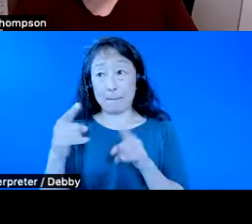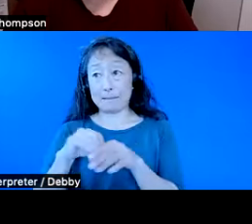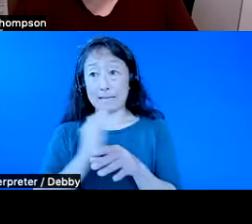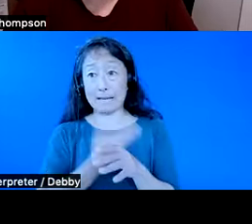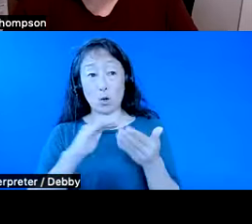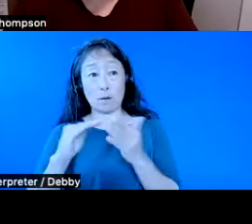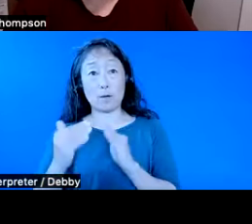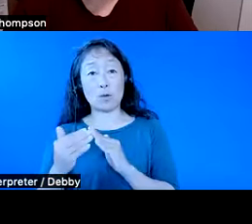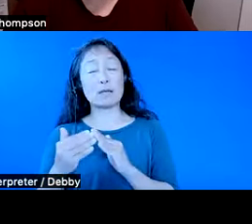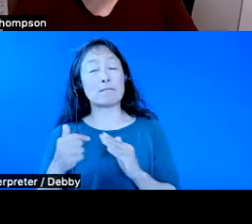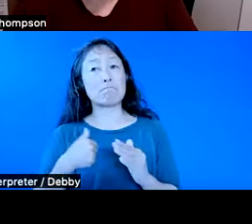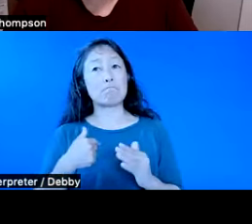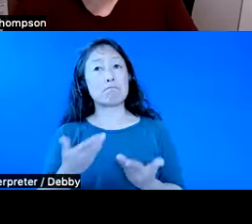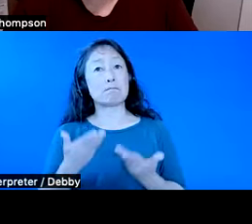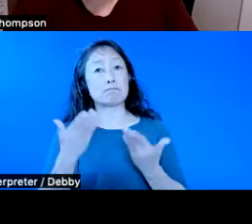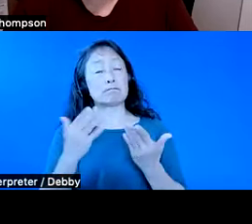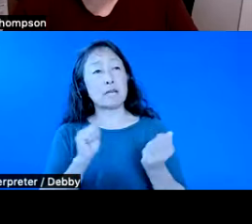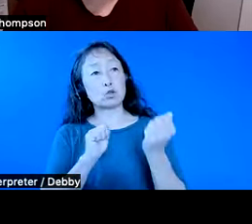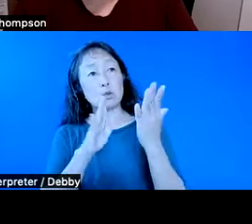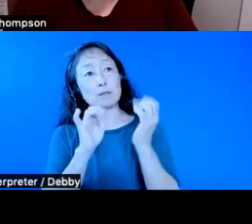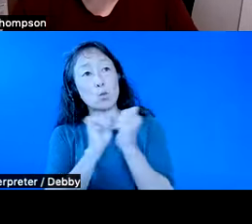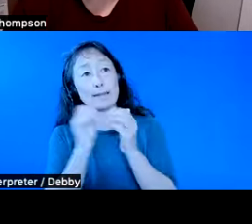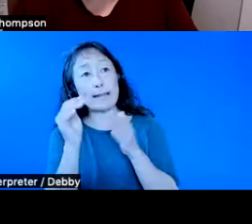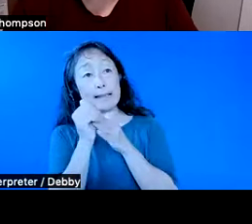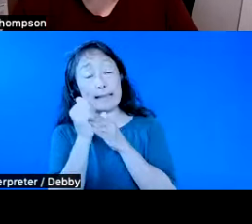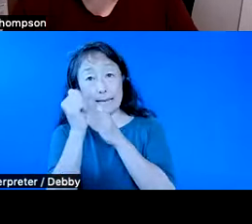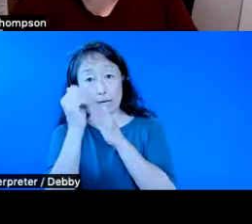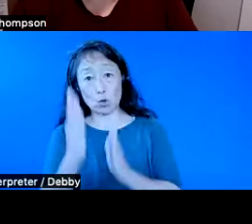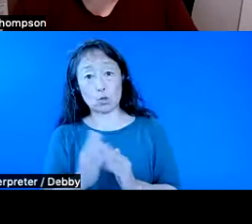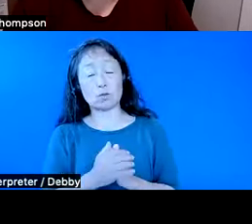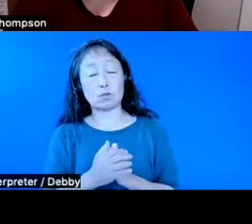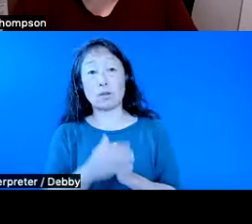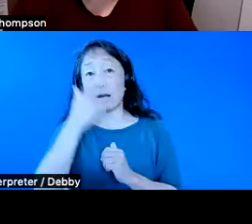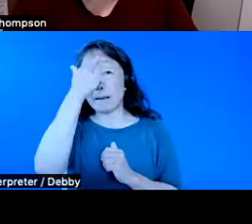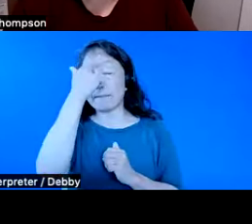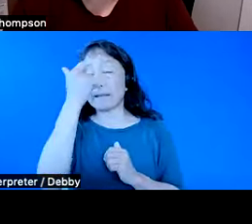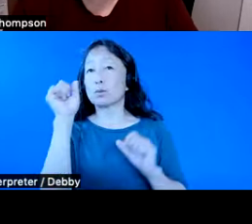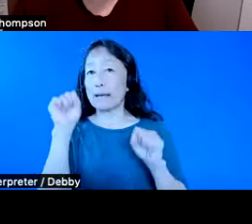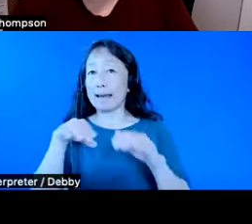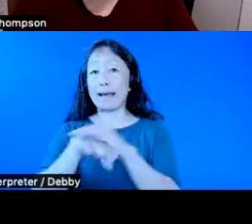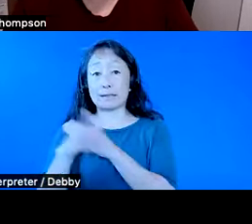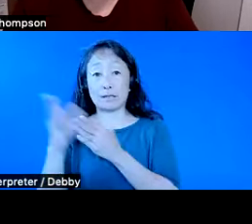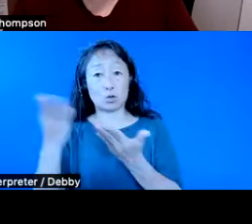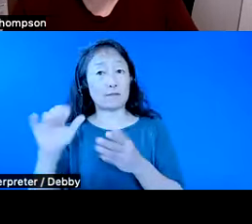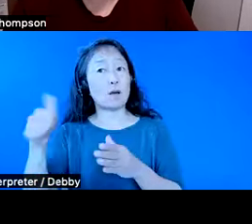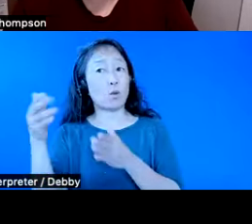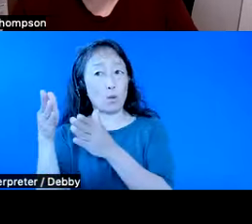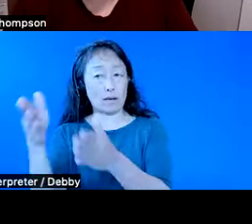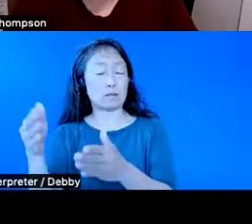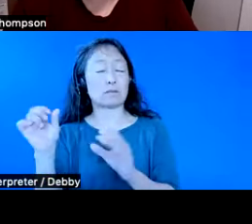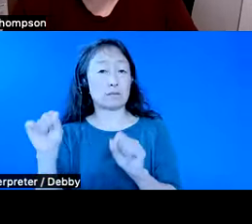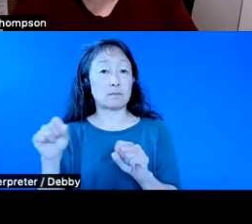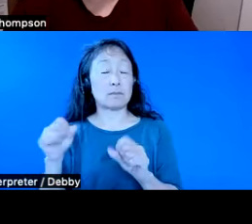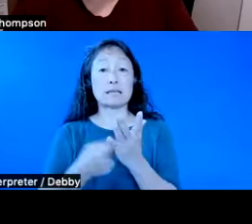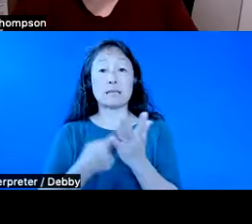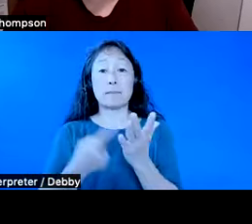the leadership on how we could do that, because there are other ways to access services. And sometimes it's through the